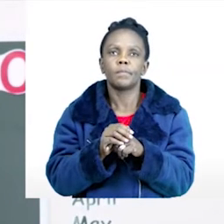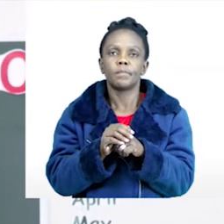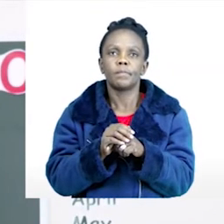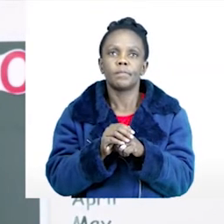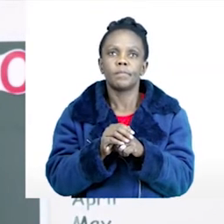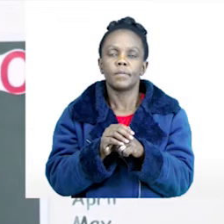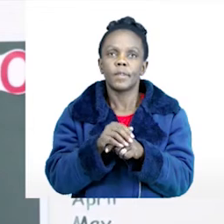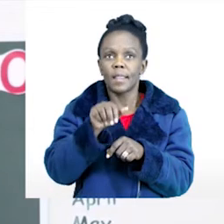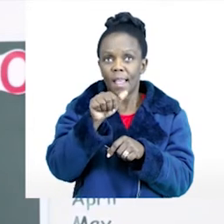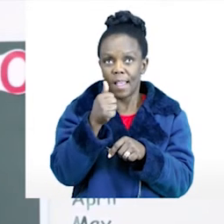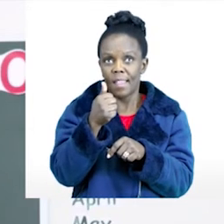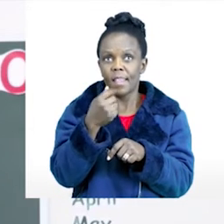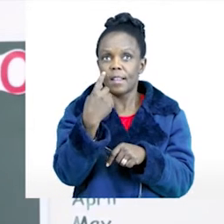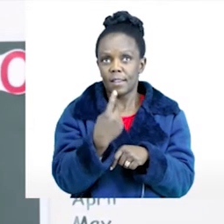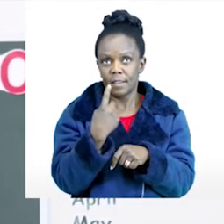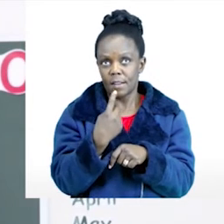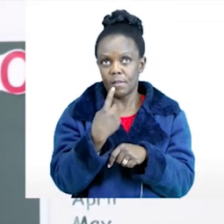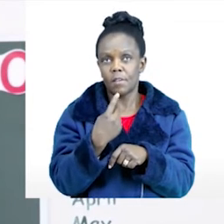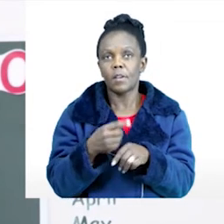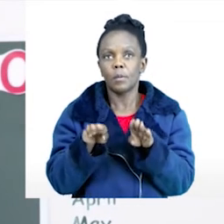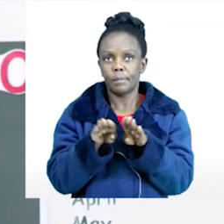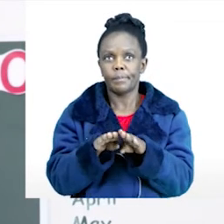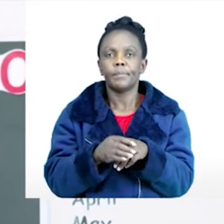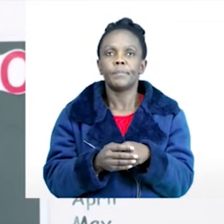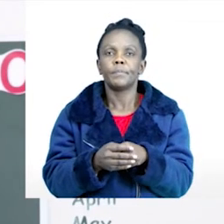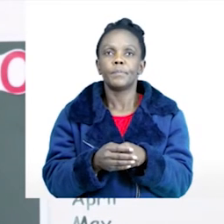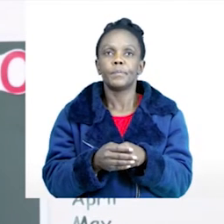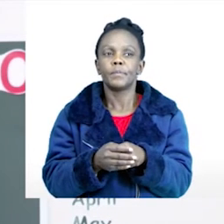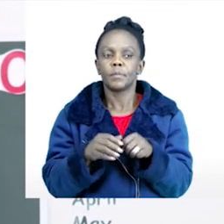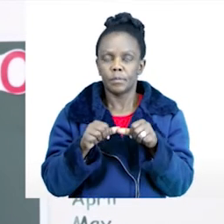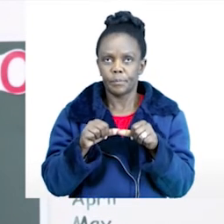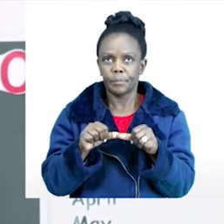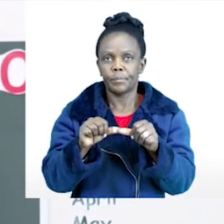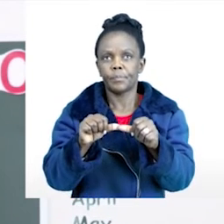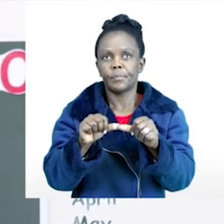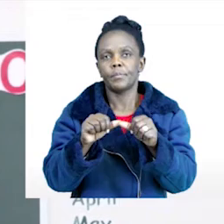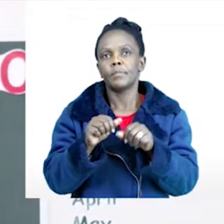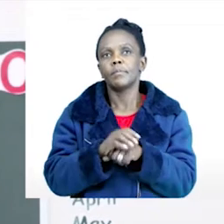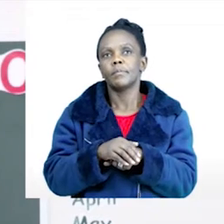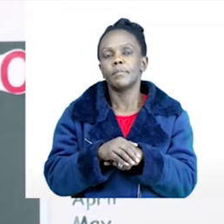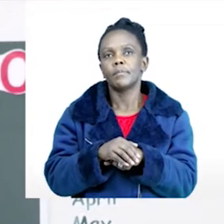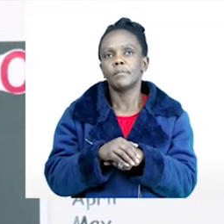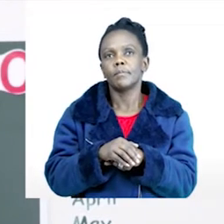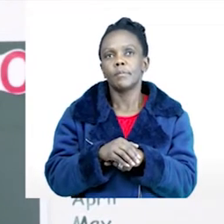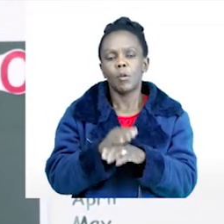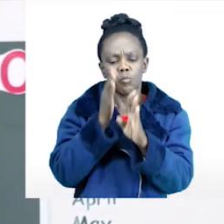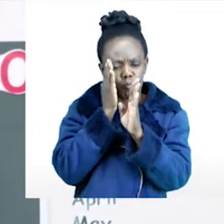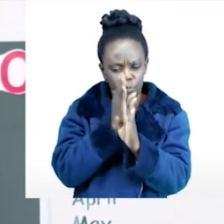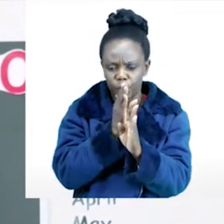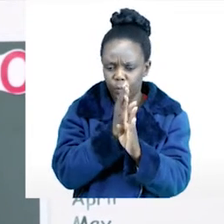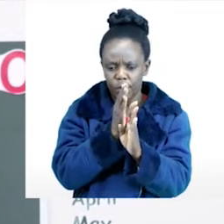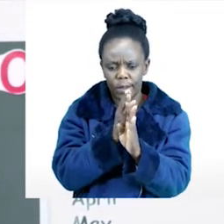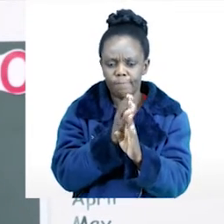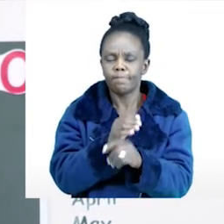do the rest by yourselves. And remember to take your time, don't rush, and keep your lines